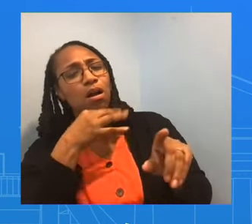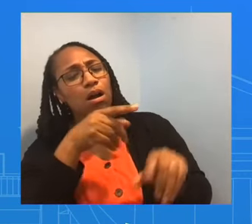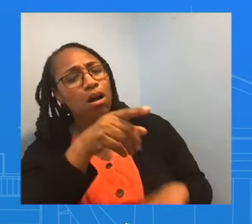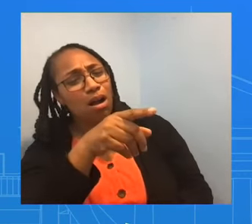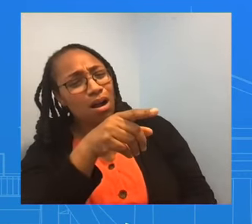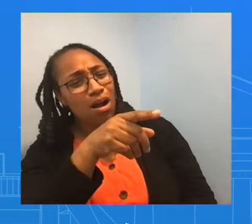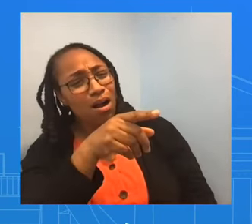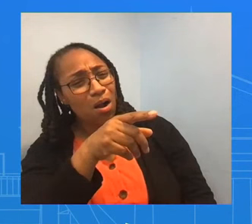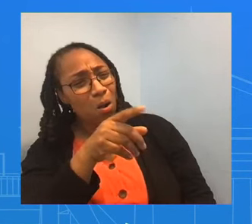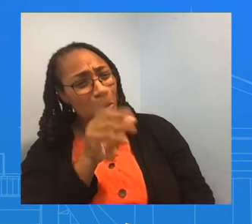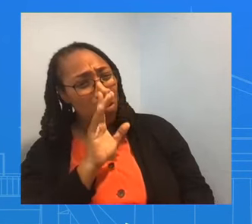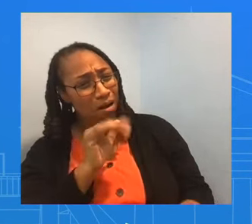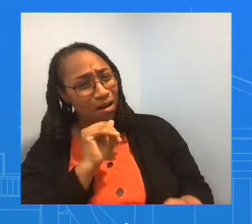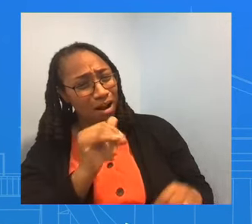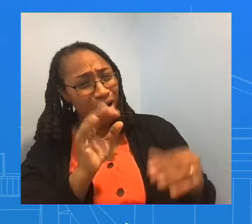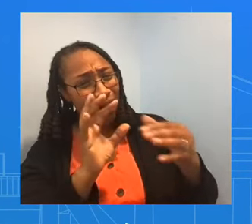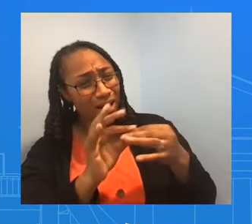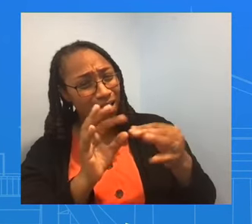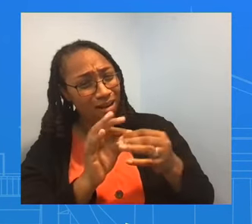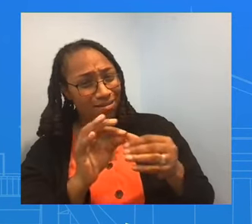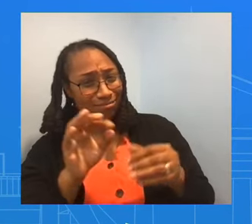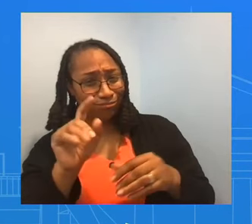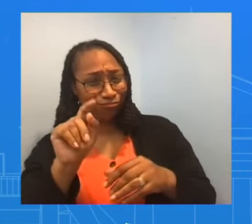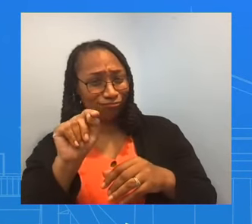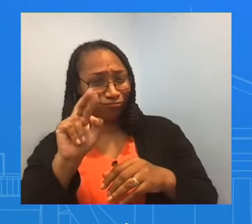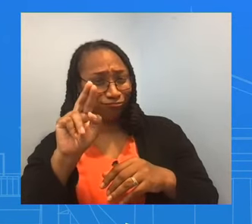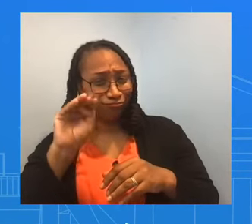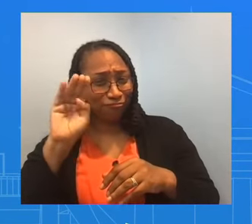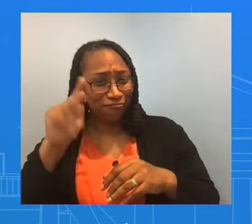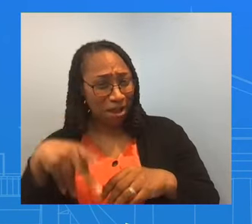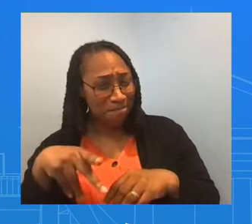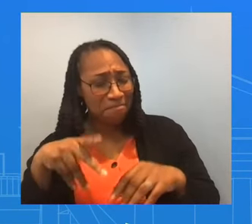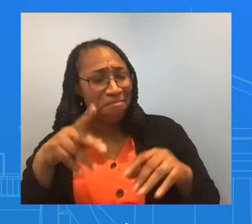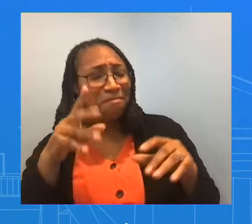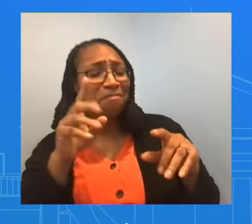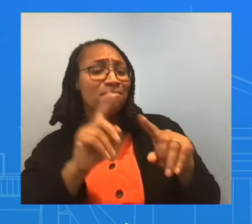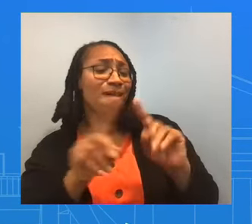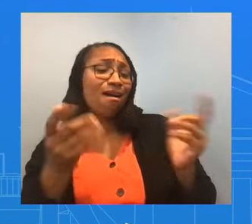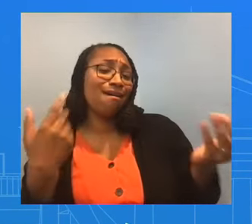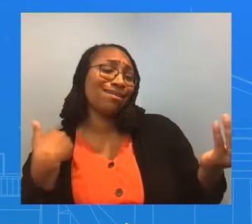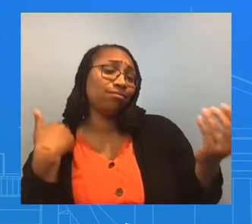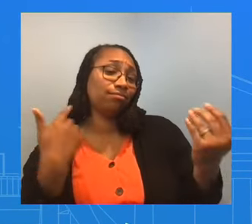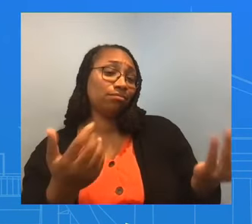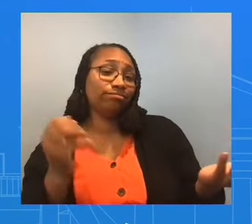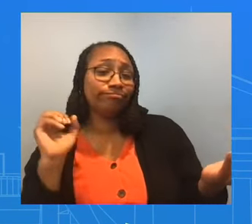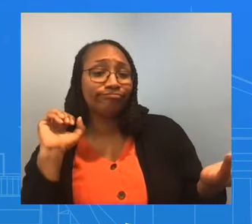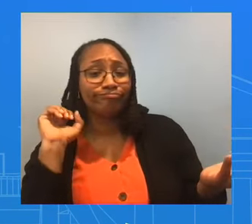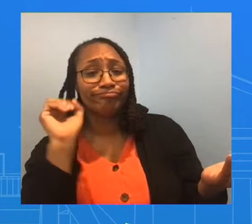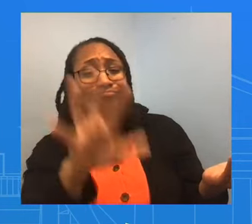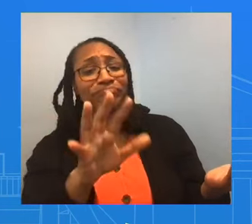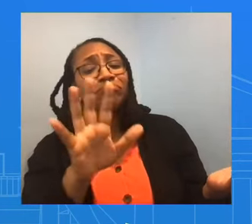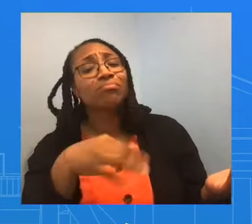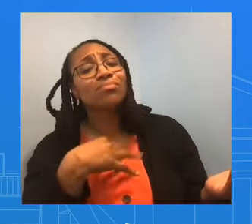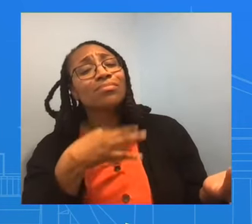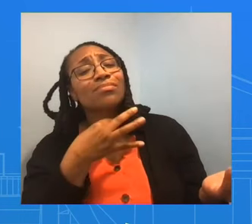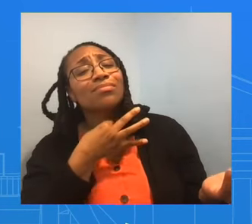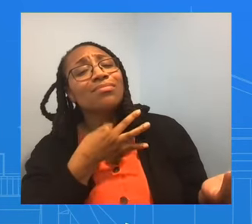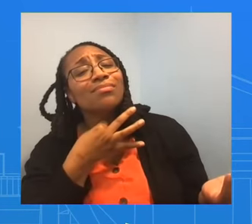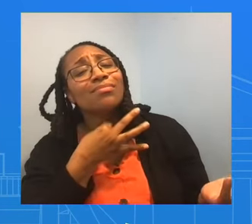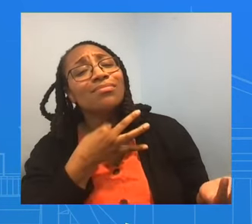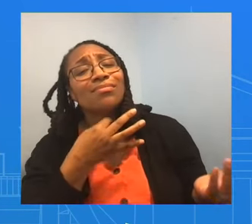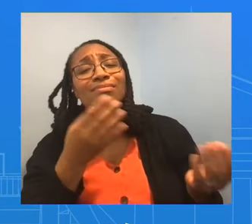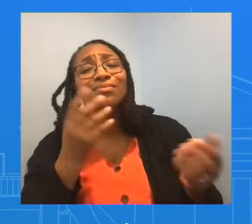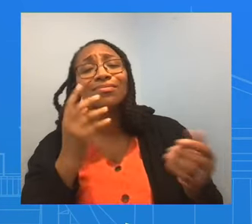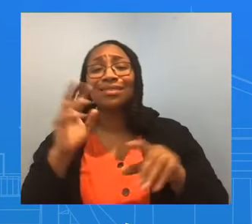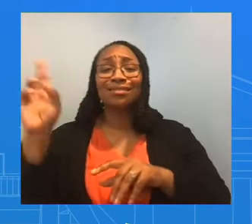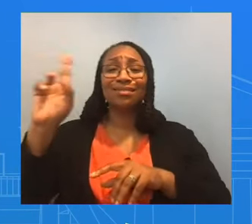has emanated around it. And in particular, you know, several Republican lawmakers and presidential candidates have